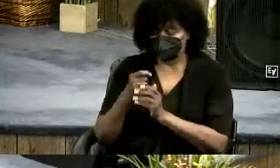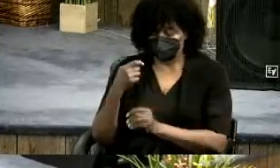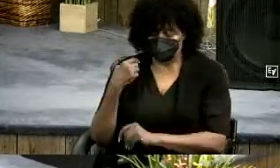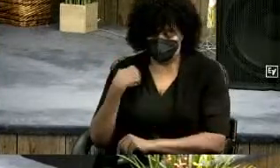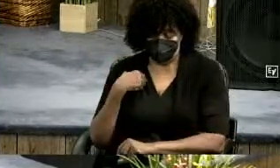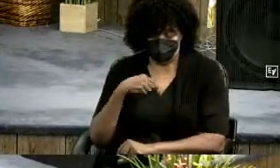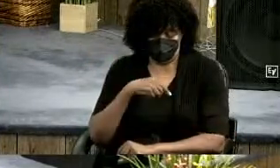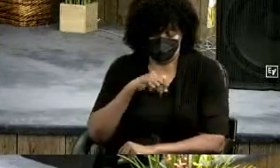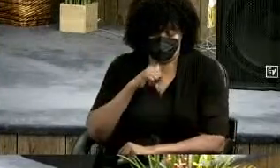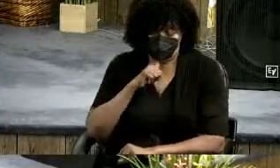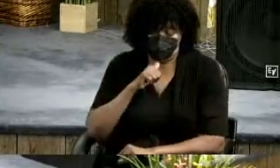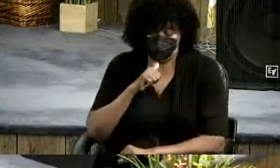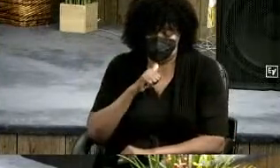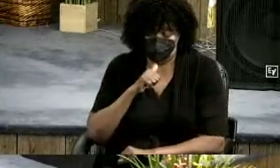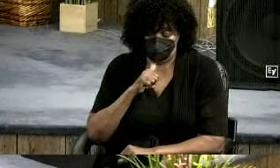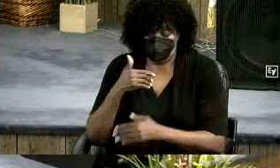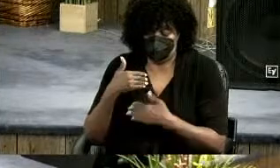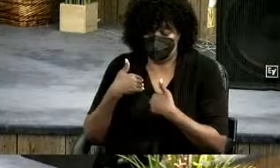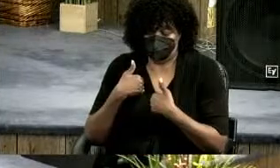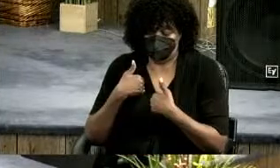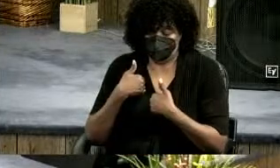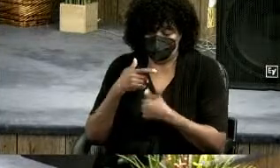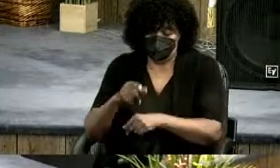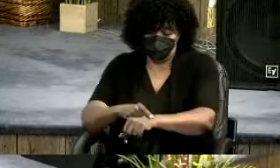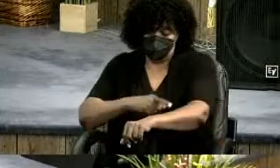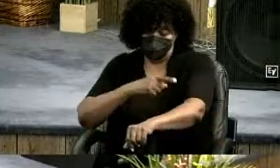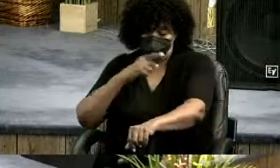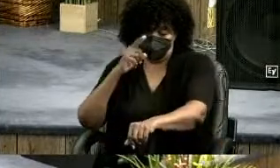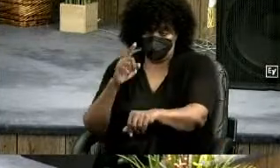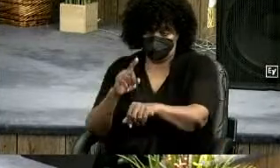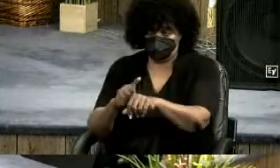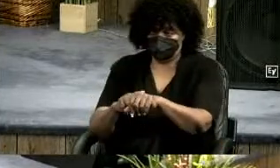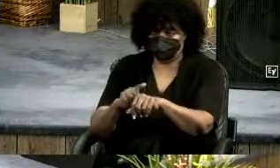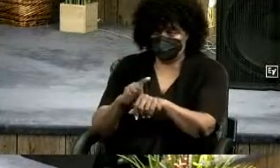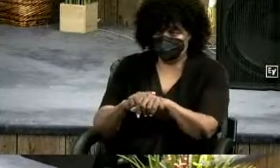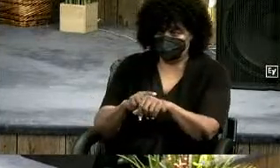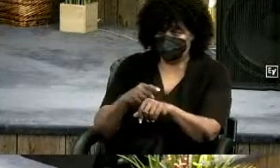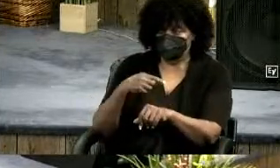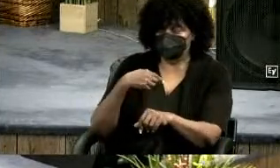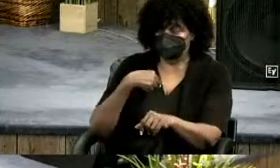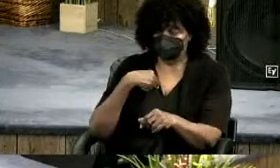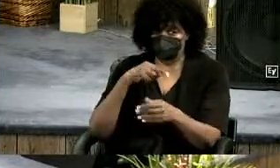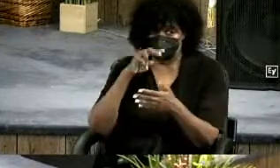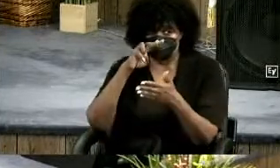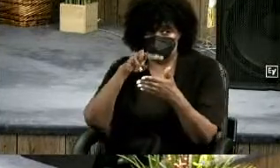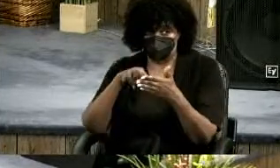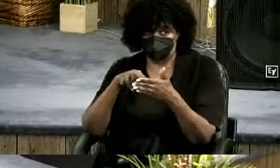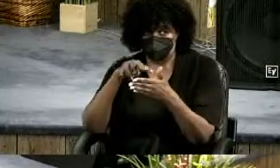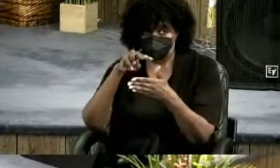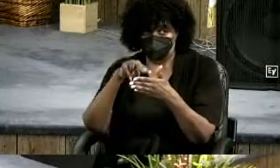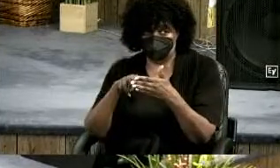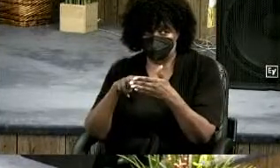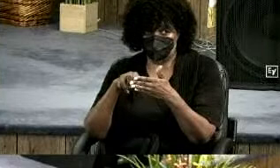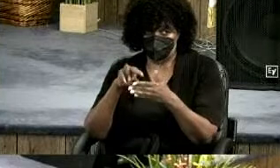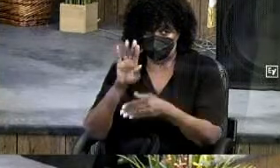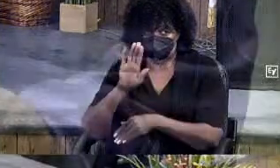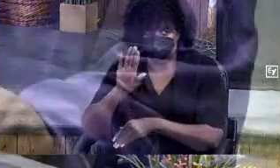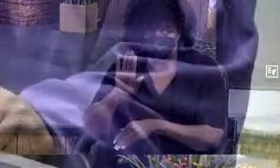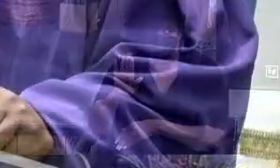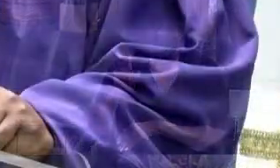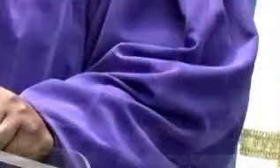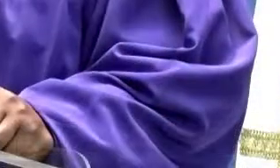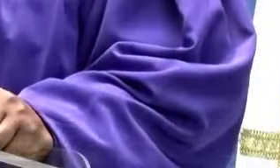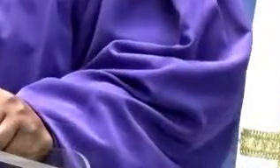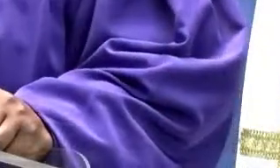we won't be long. If you would just, I'll even read this in your hearing.